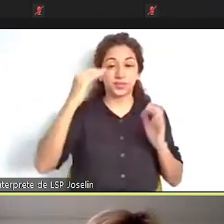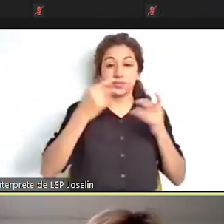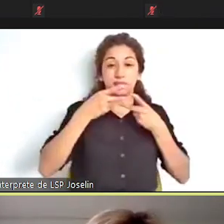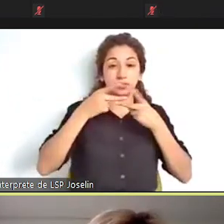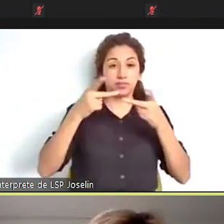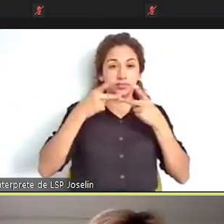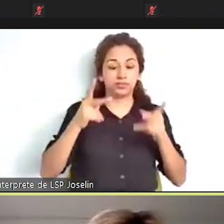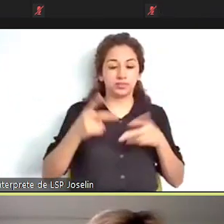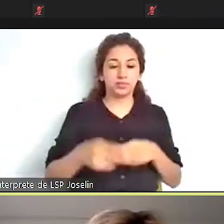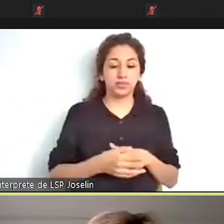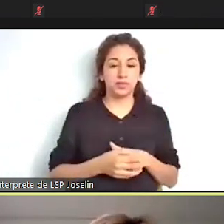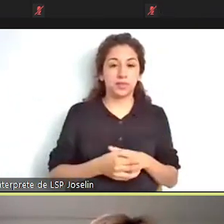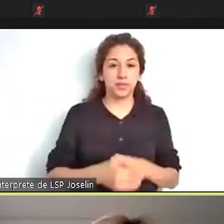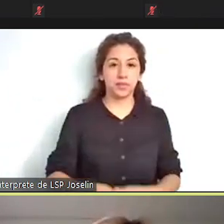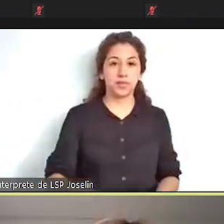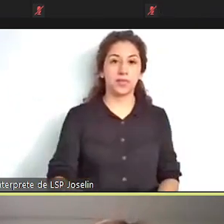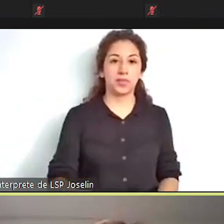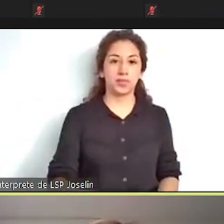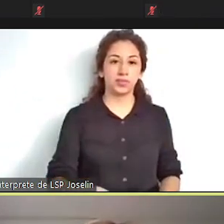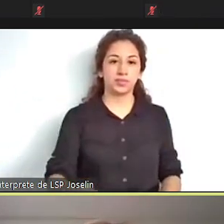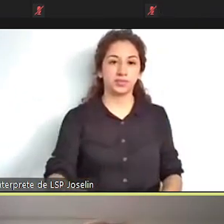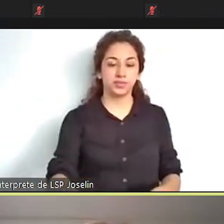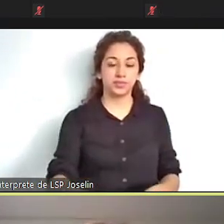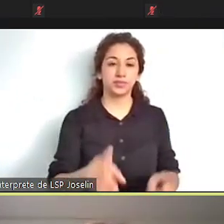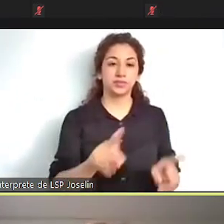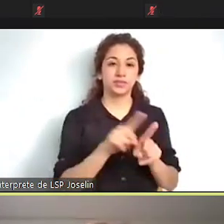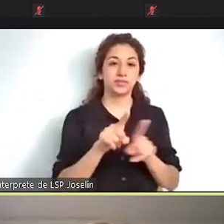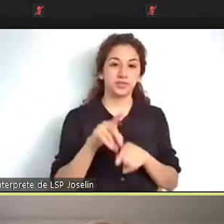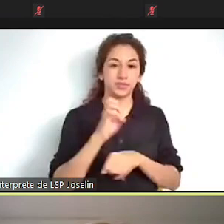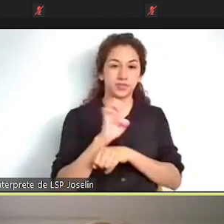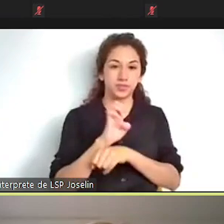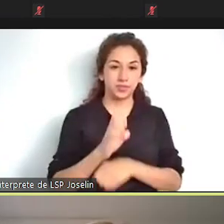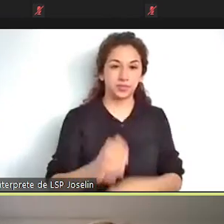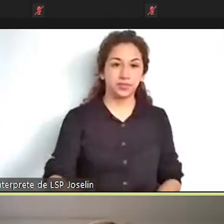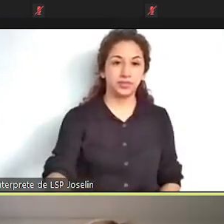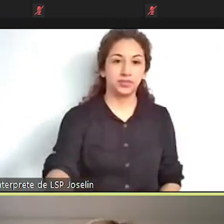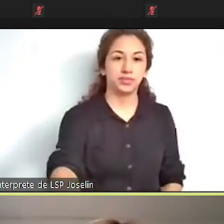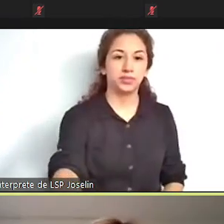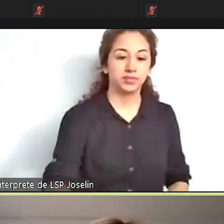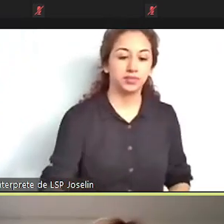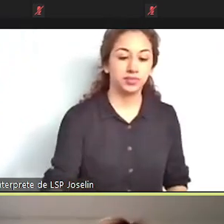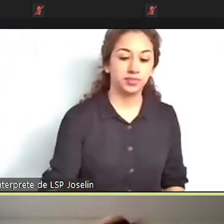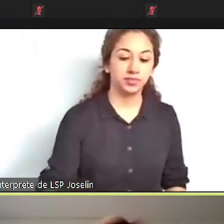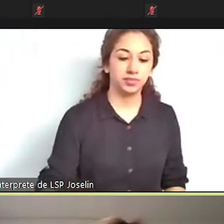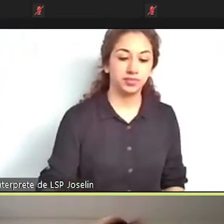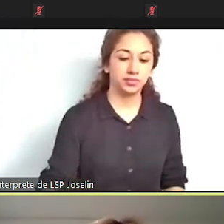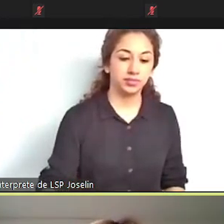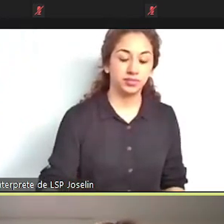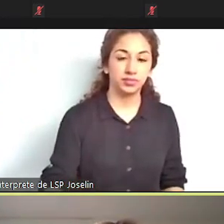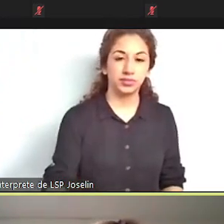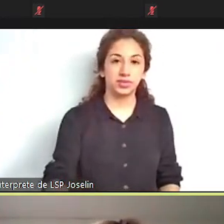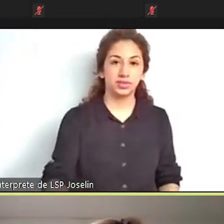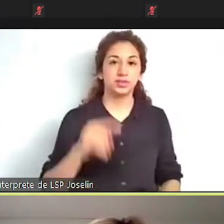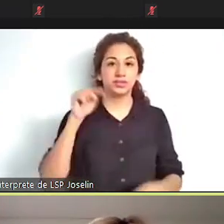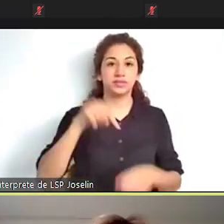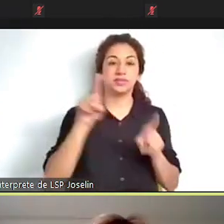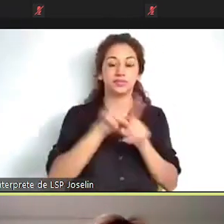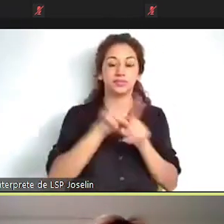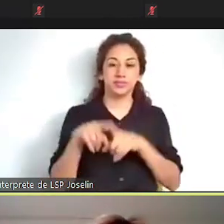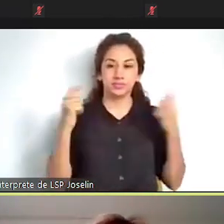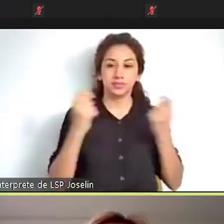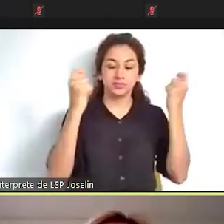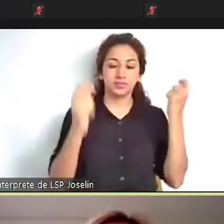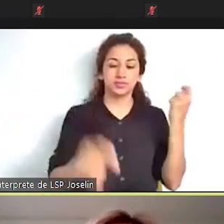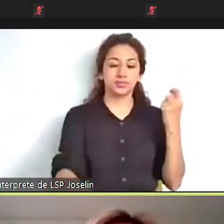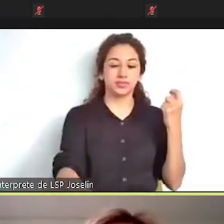policies and the different studies in mexico brazil ecuador and costa rica now as this